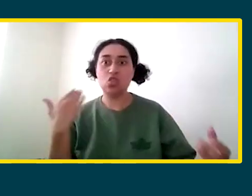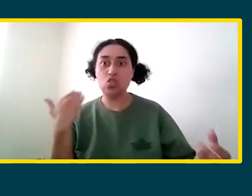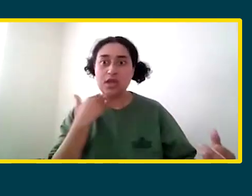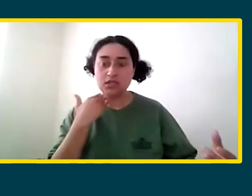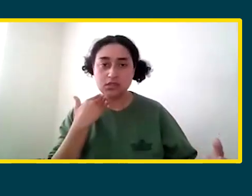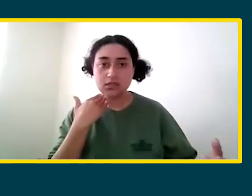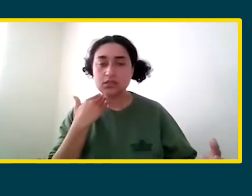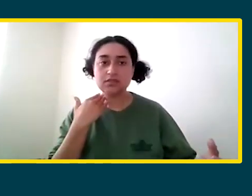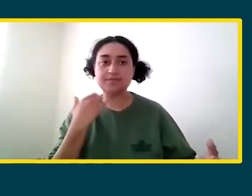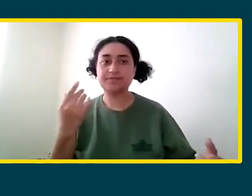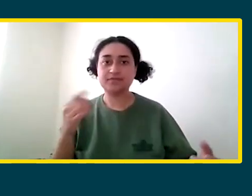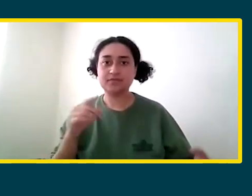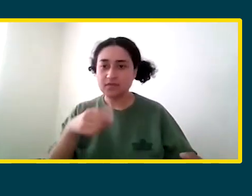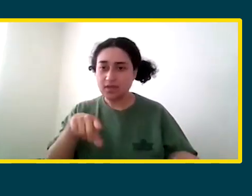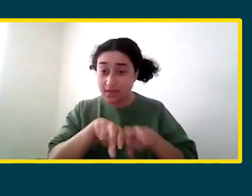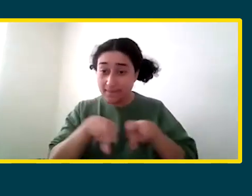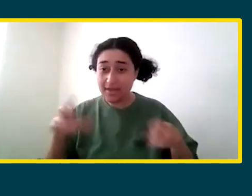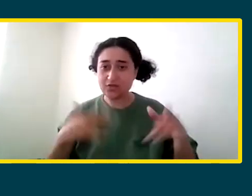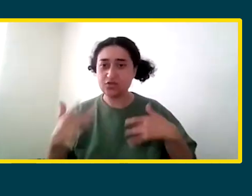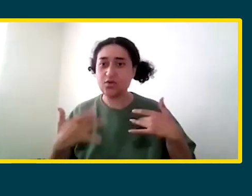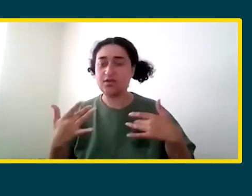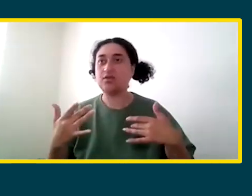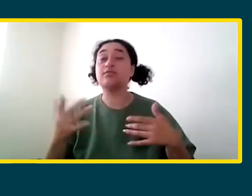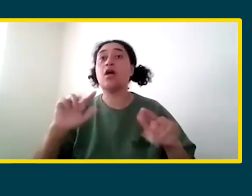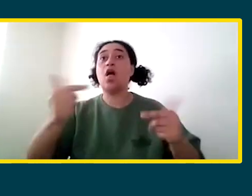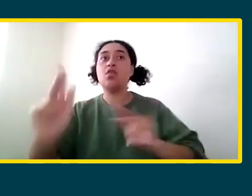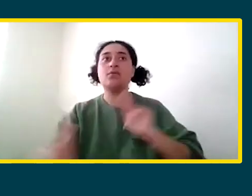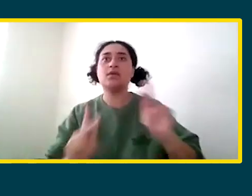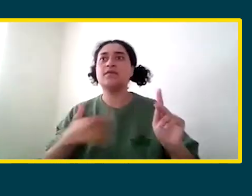joy feels so out of reach.